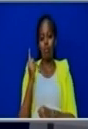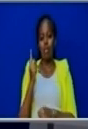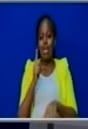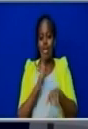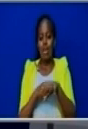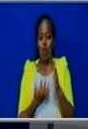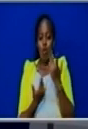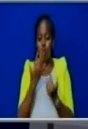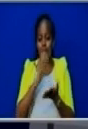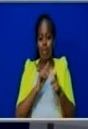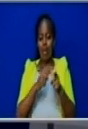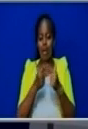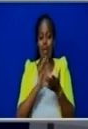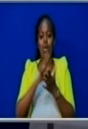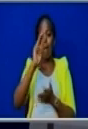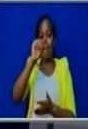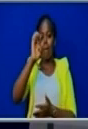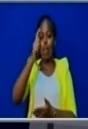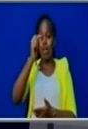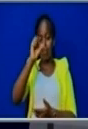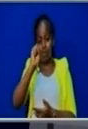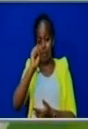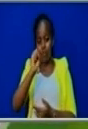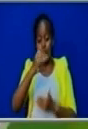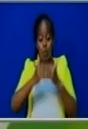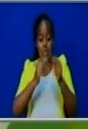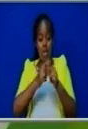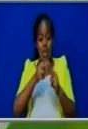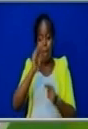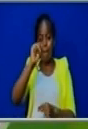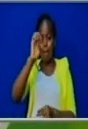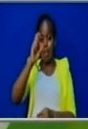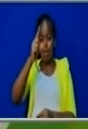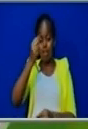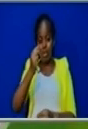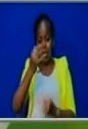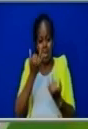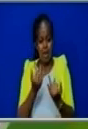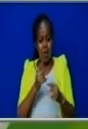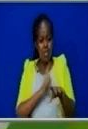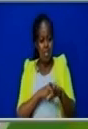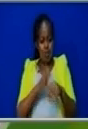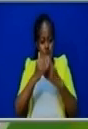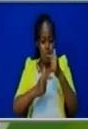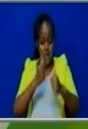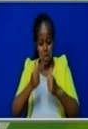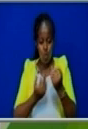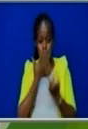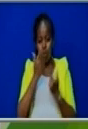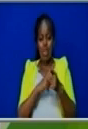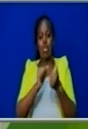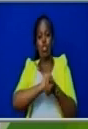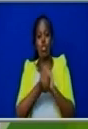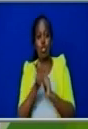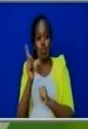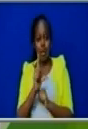heating, Yes. it melts. Yes. The process is called melting. Melting. Then if you continue heating, Yes. of course it melts to liquid, Liquid, or yes. to liquid Mhm. water.